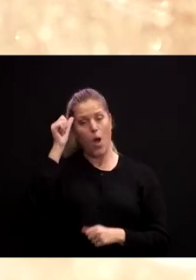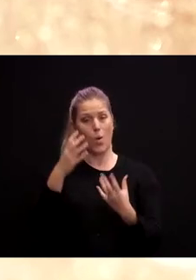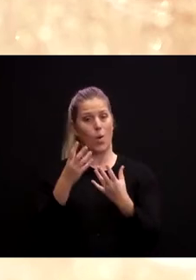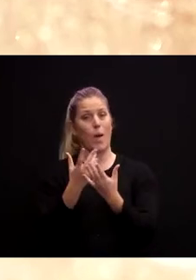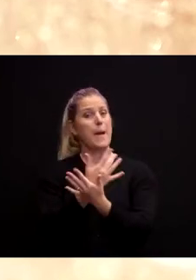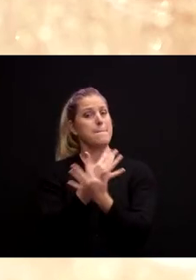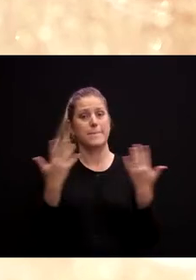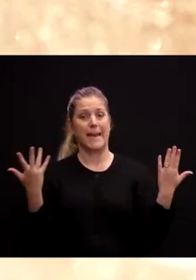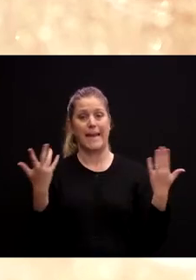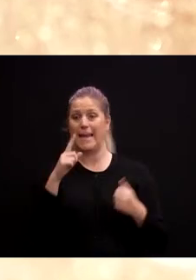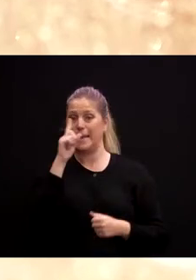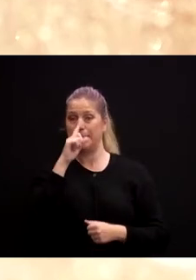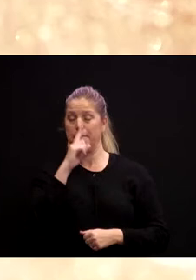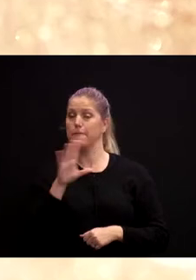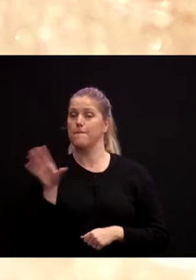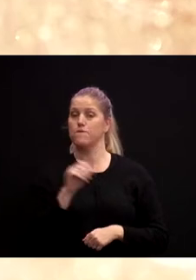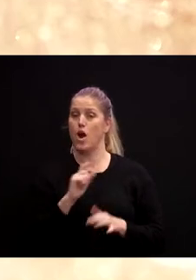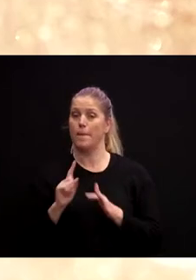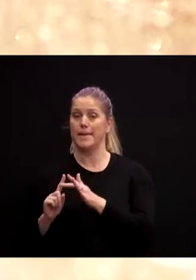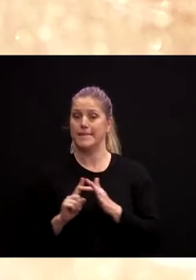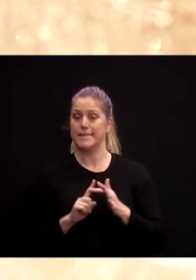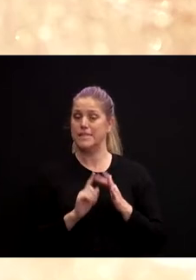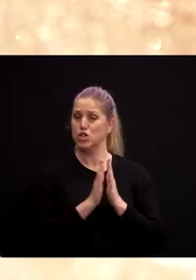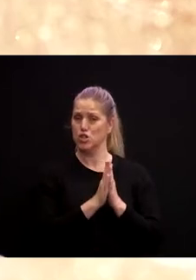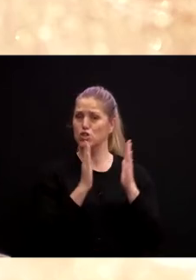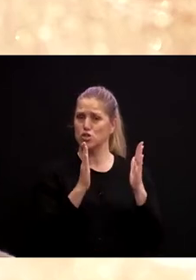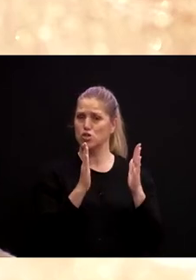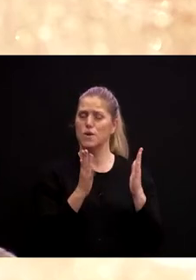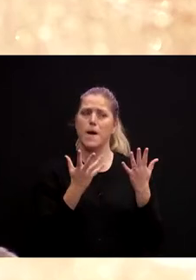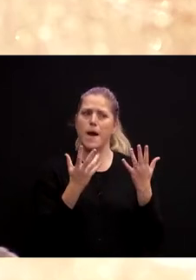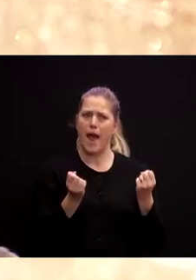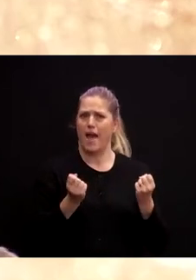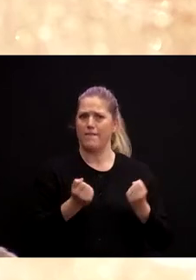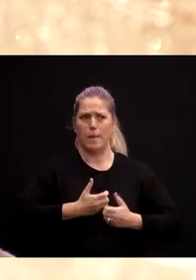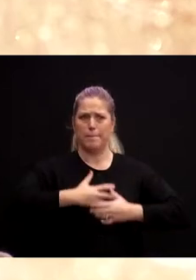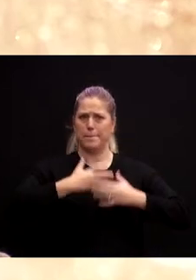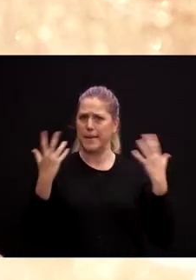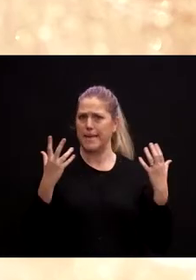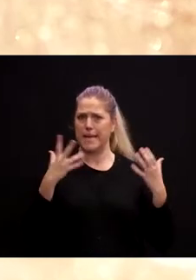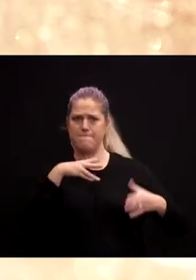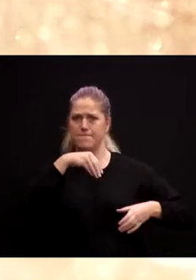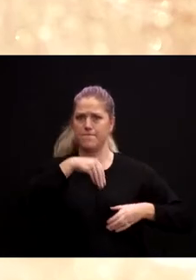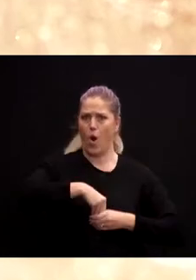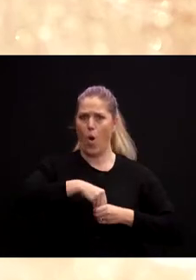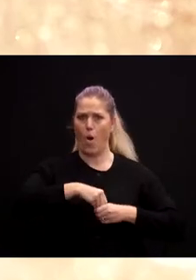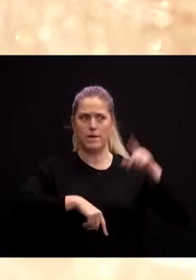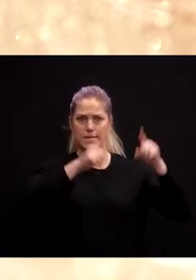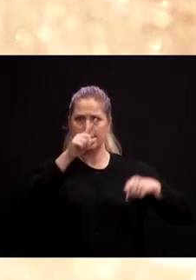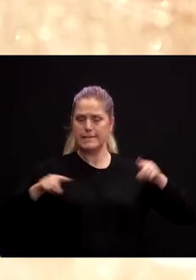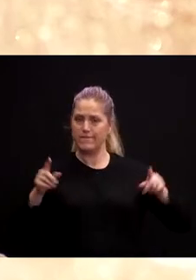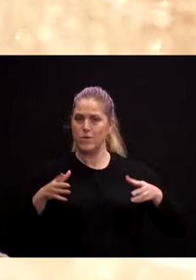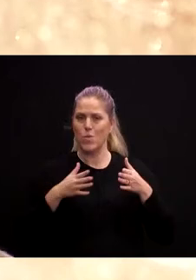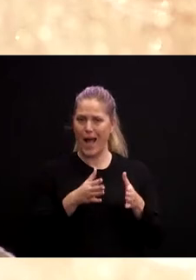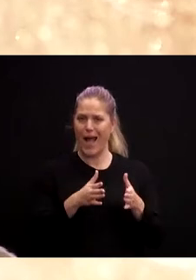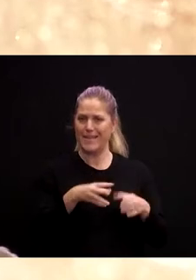Churches also have significant involvement in various ways and familiarity